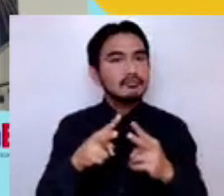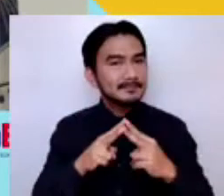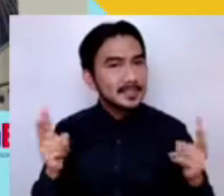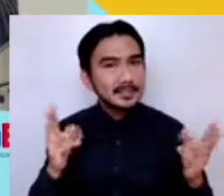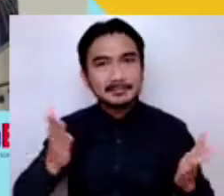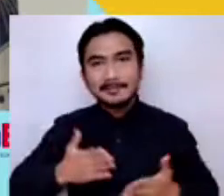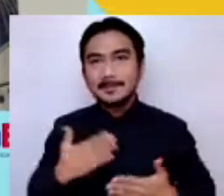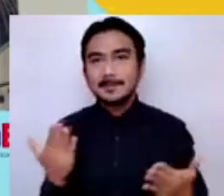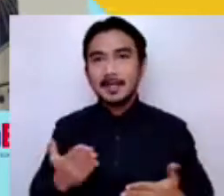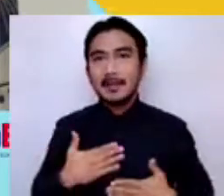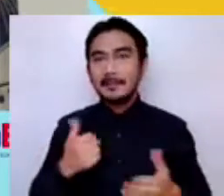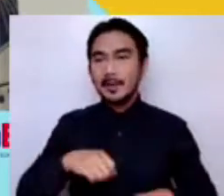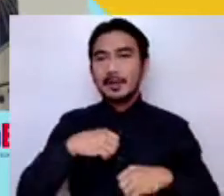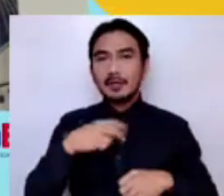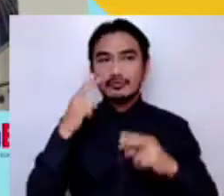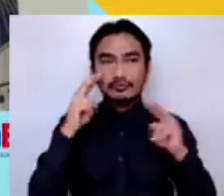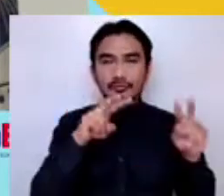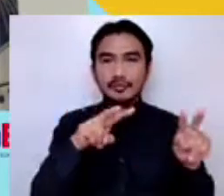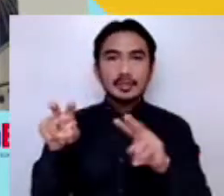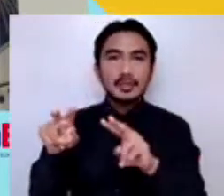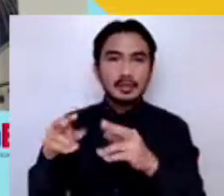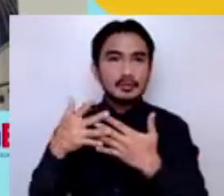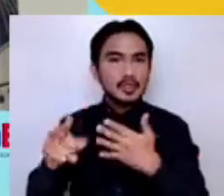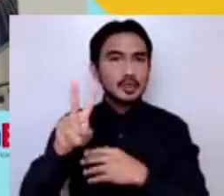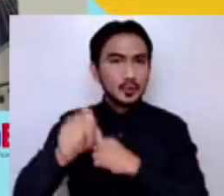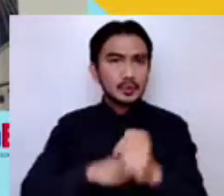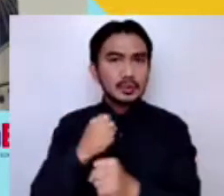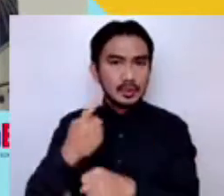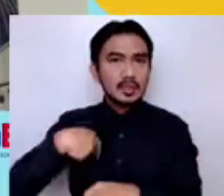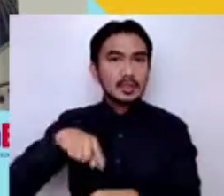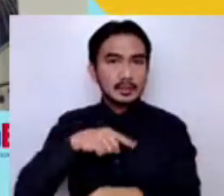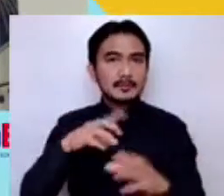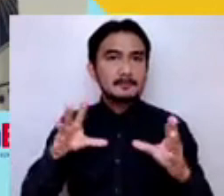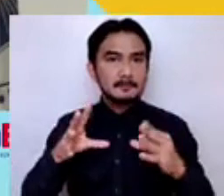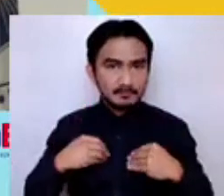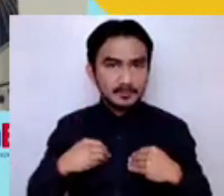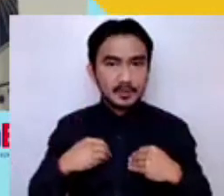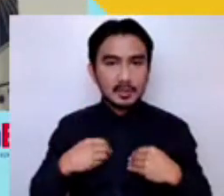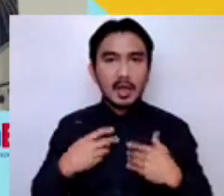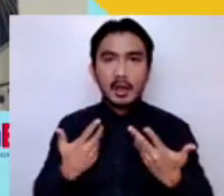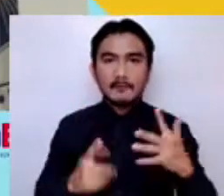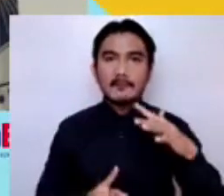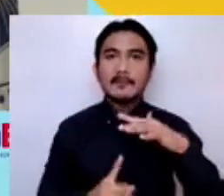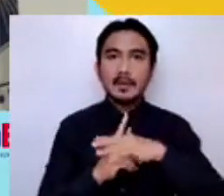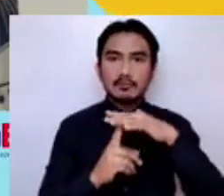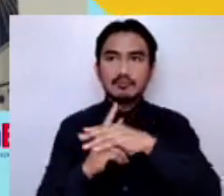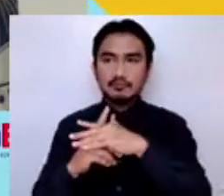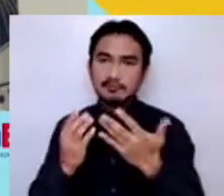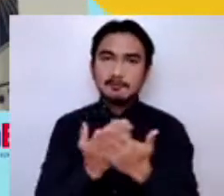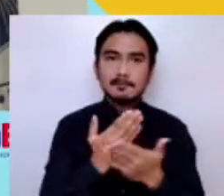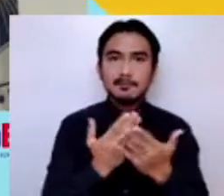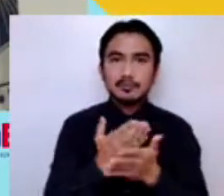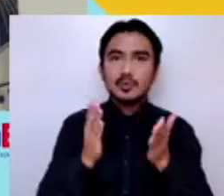that in the past 2 years, we adopted and came out the other side stronger than before.